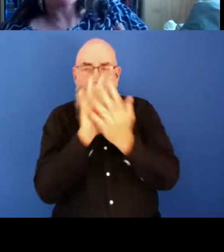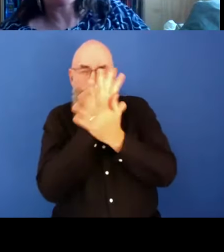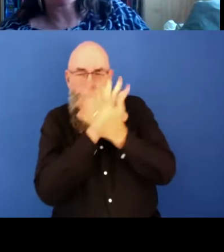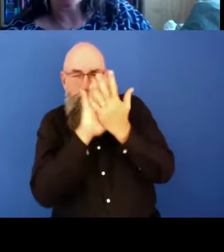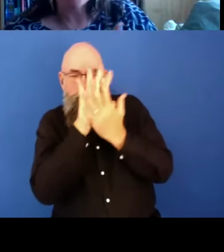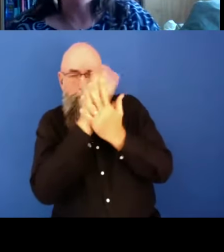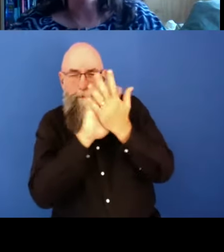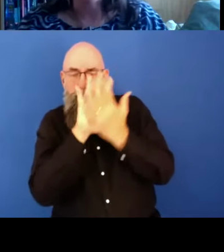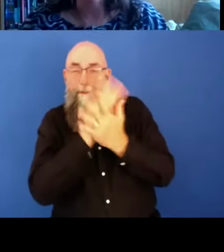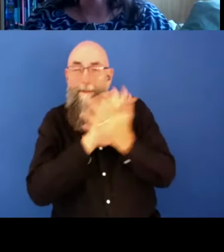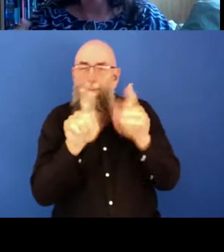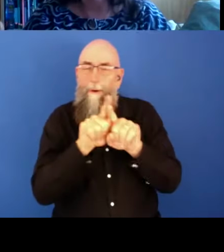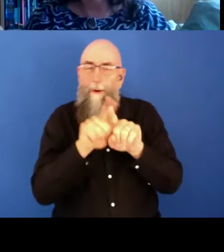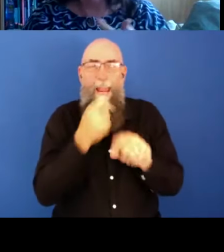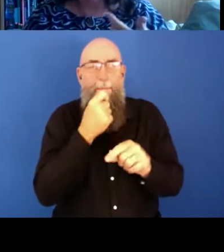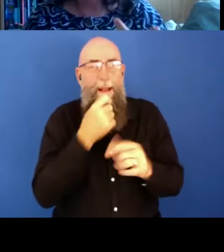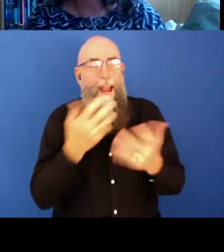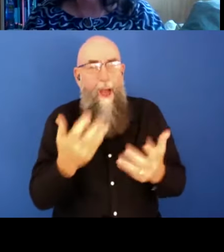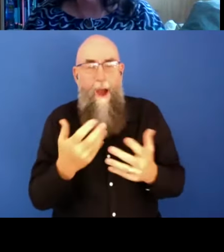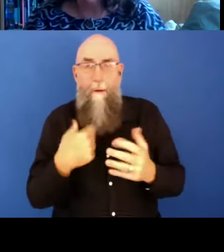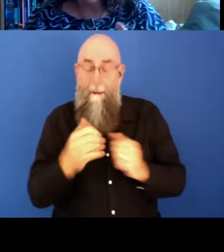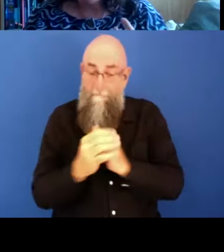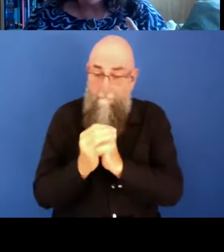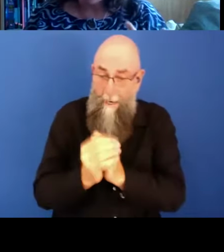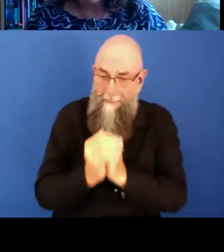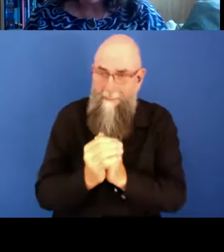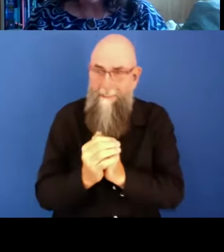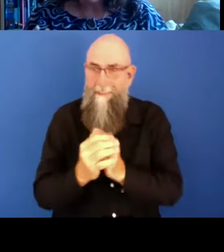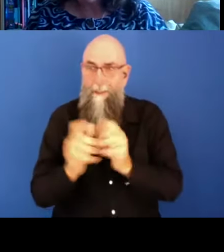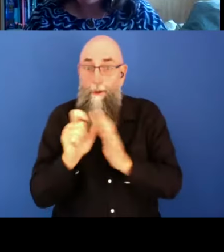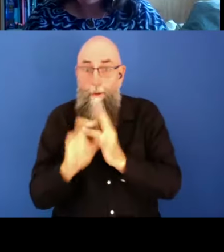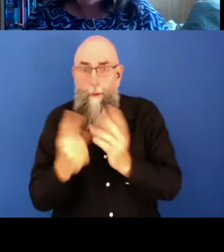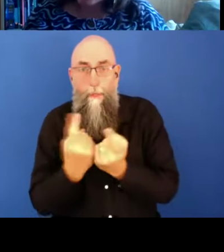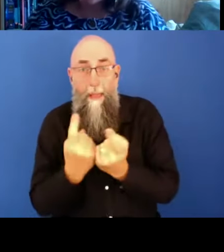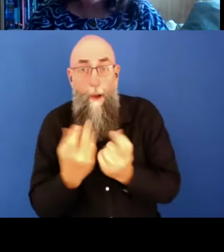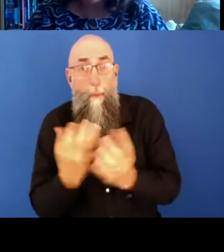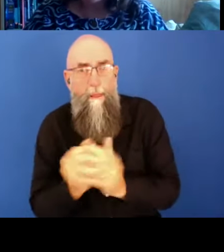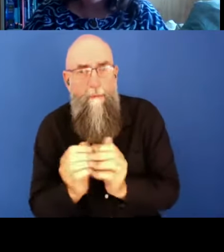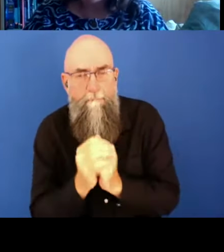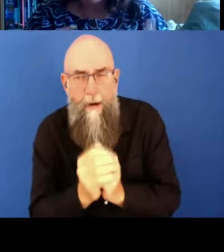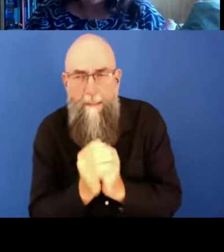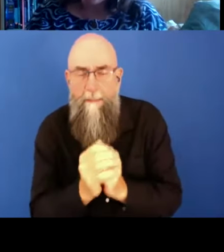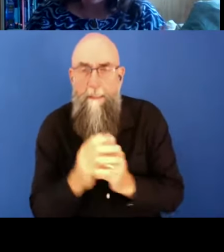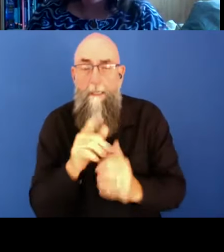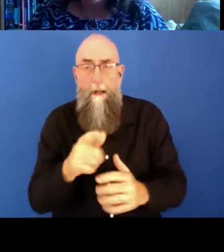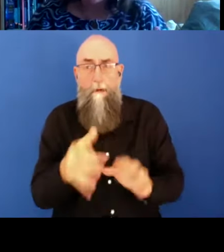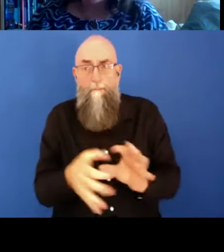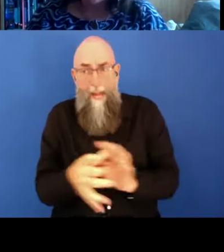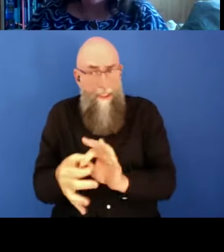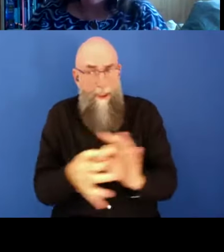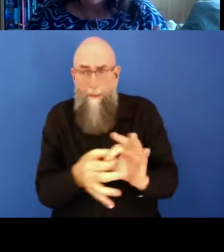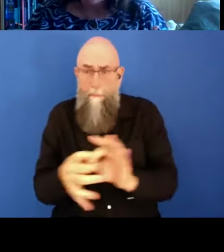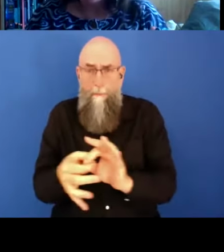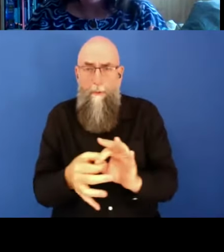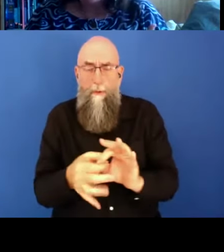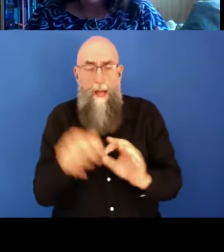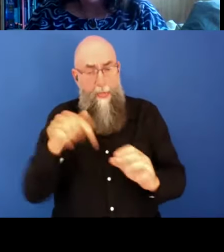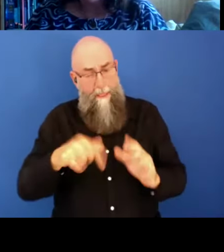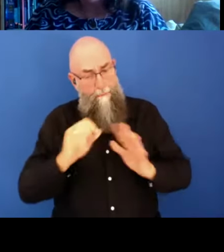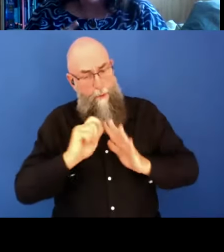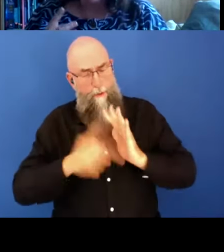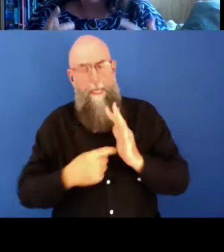things with and for your friends and and um the relation you know it's a very relational project and i